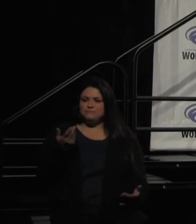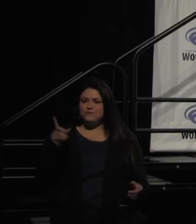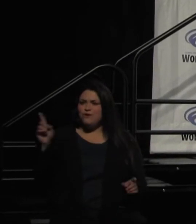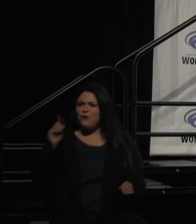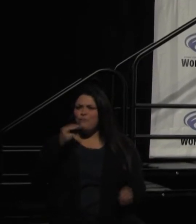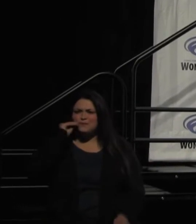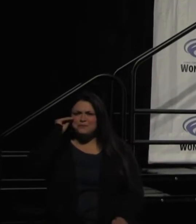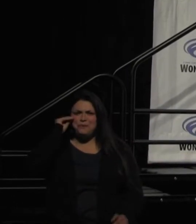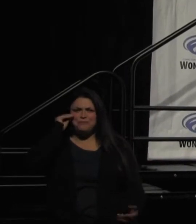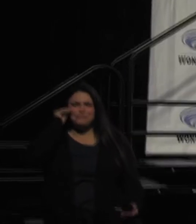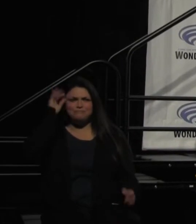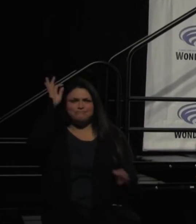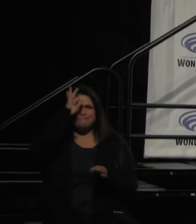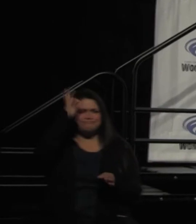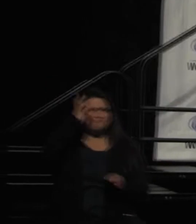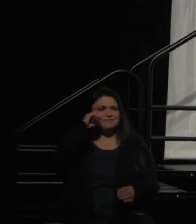home?